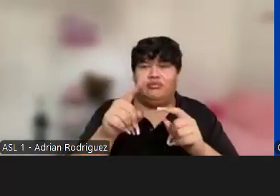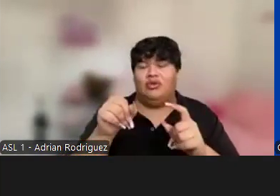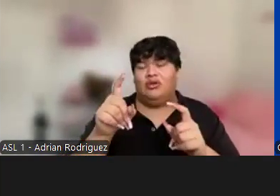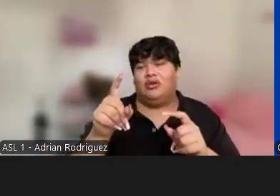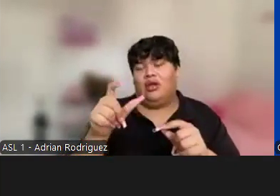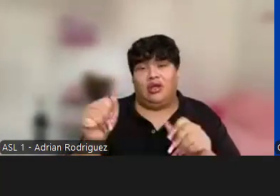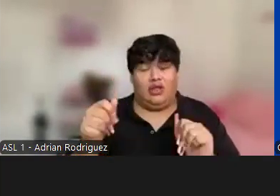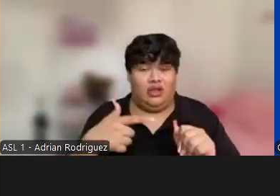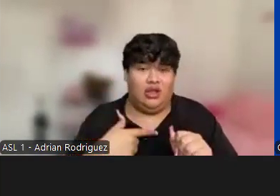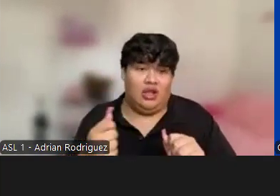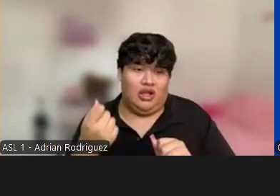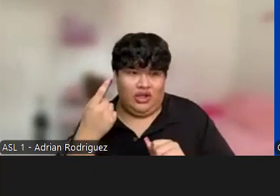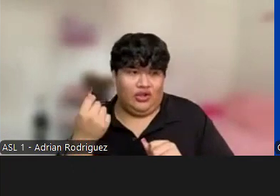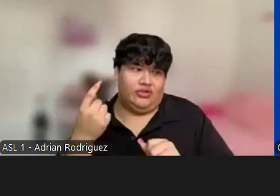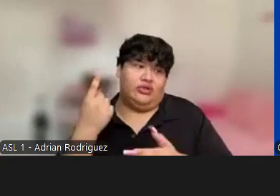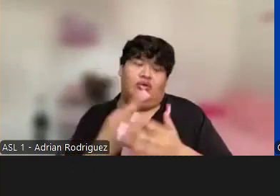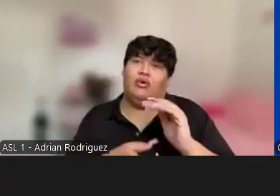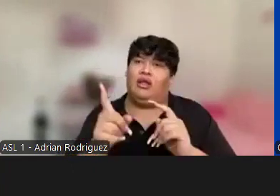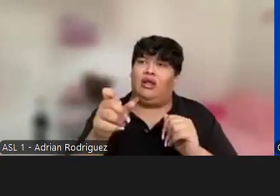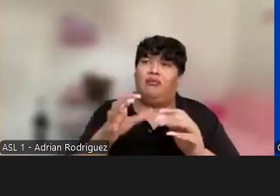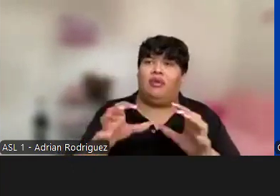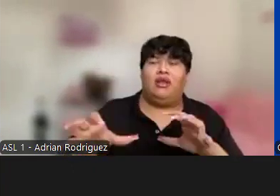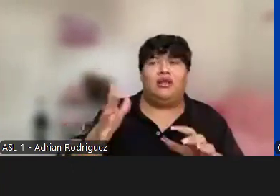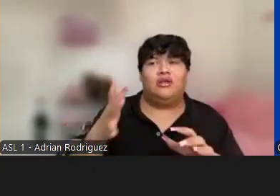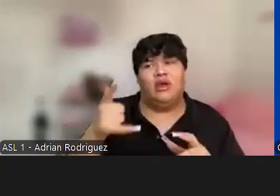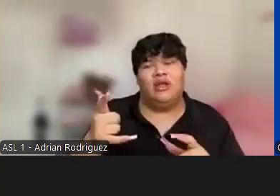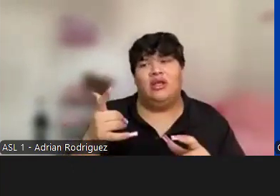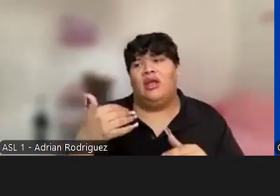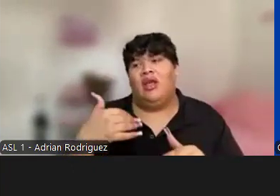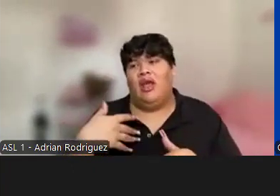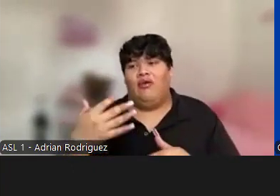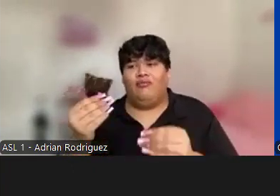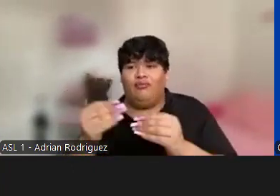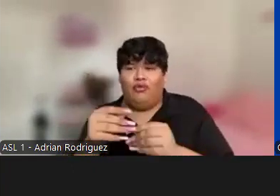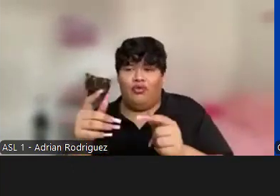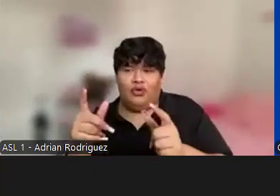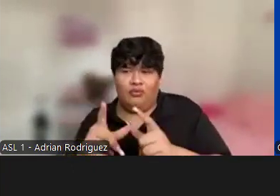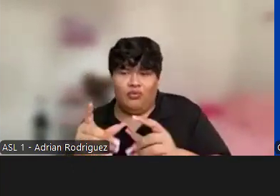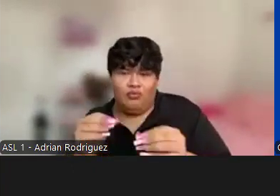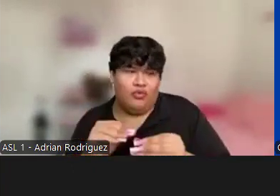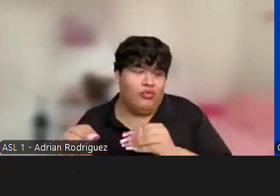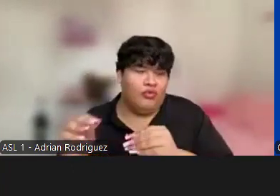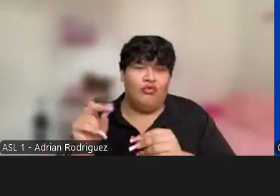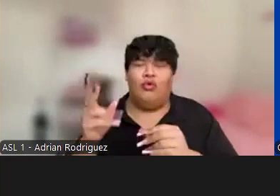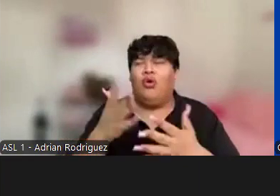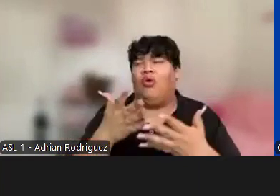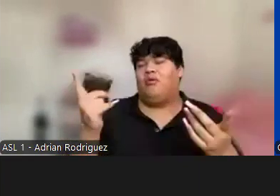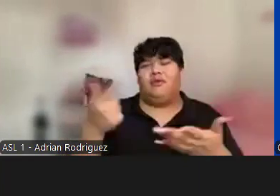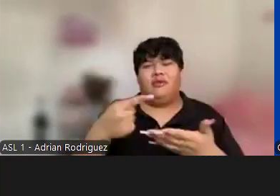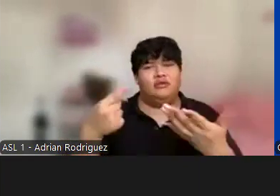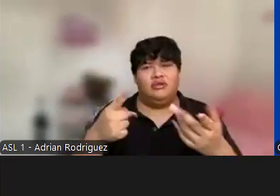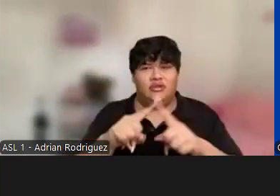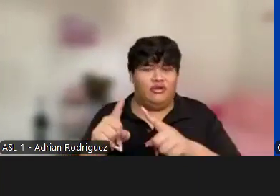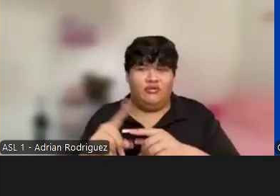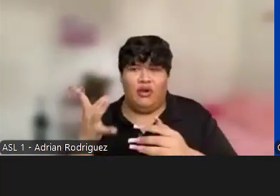And I could easily understand why that would be the case. They may lose privileges, they may have their license removed. There are all kinds of reasons why they might be